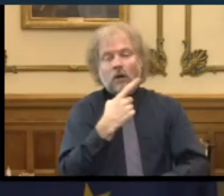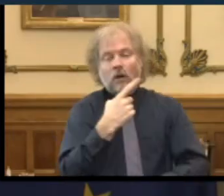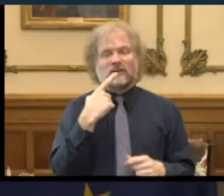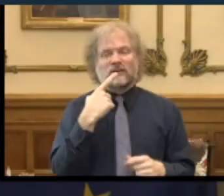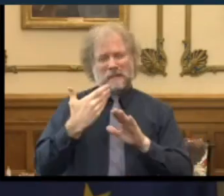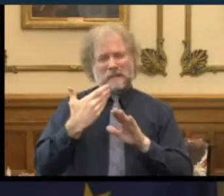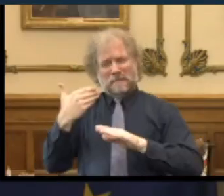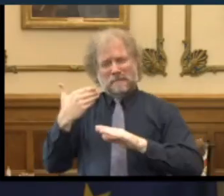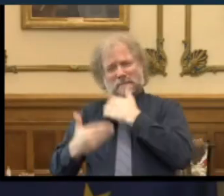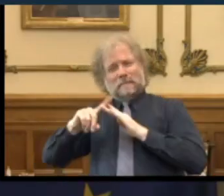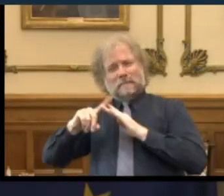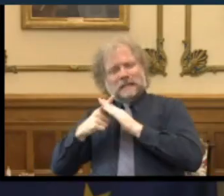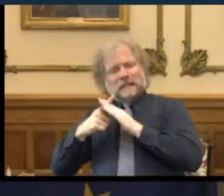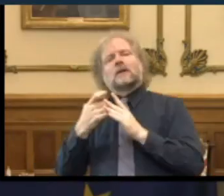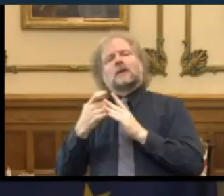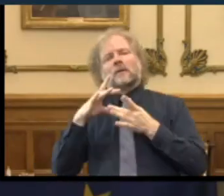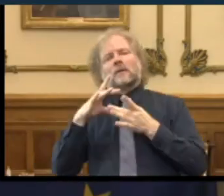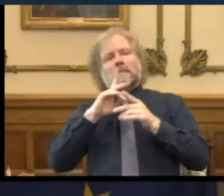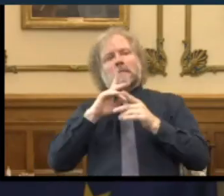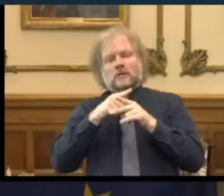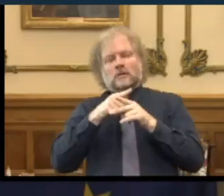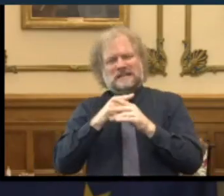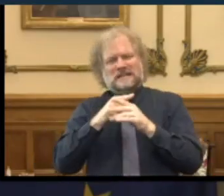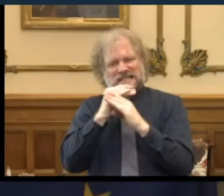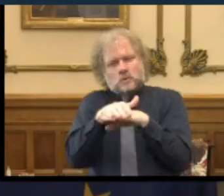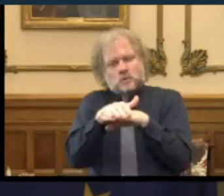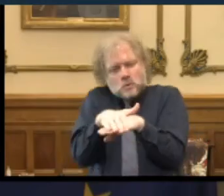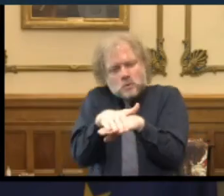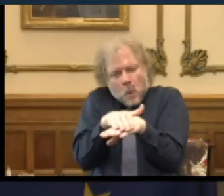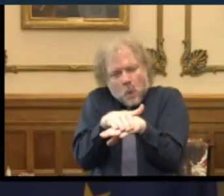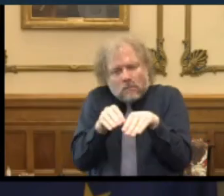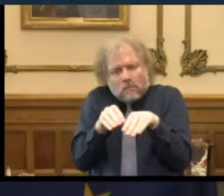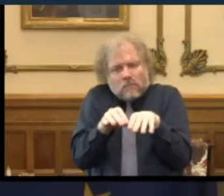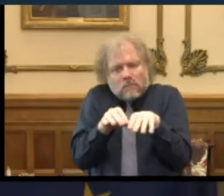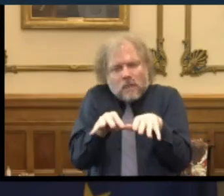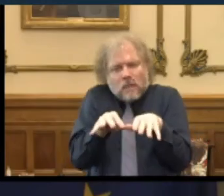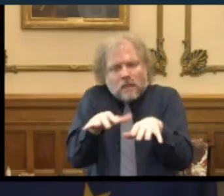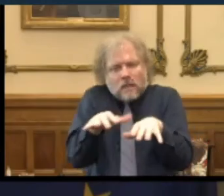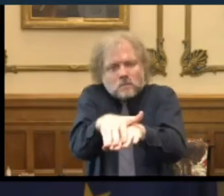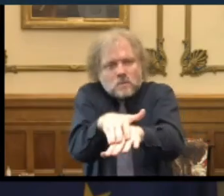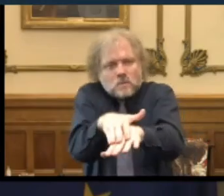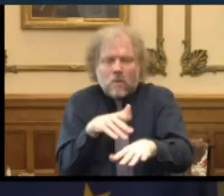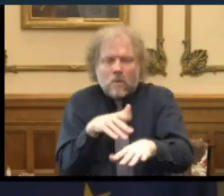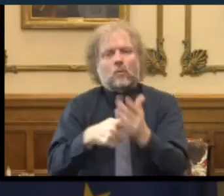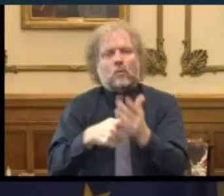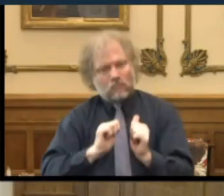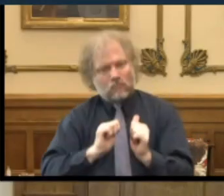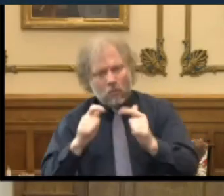got to slow the spread. And it requires us to be vigilant every single day.